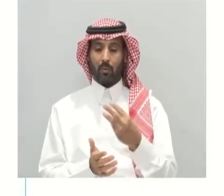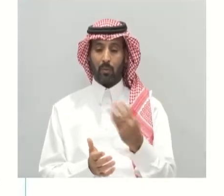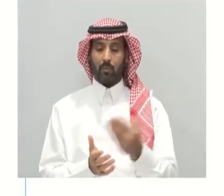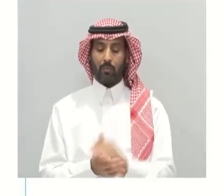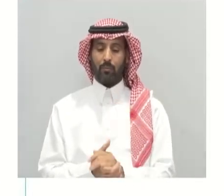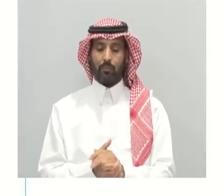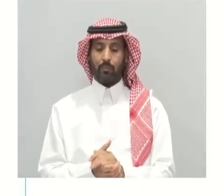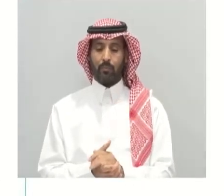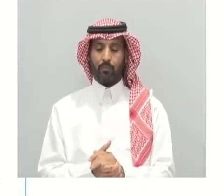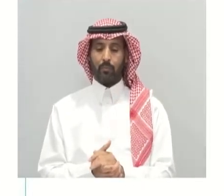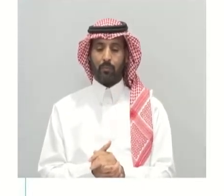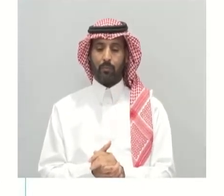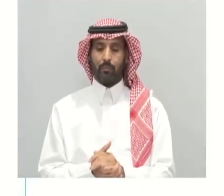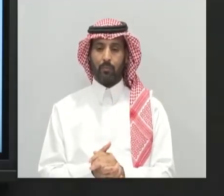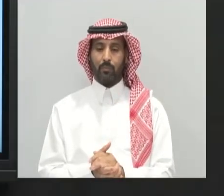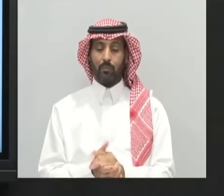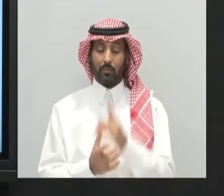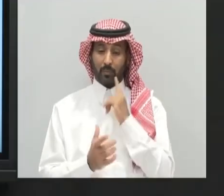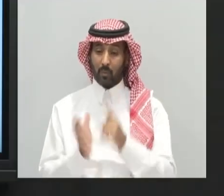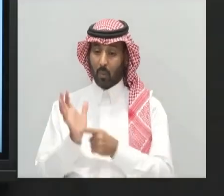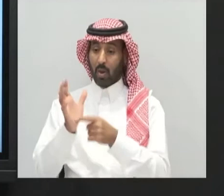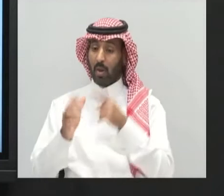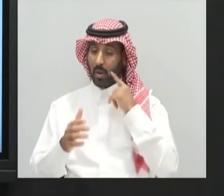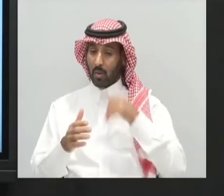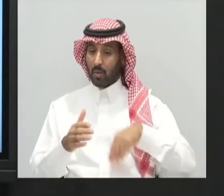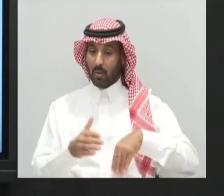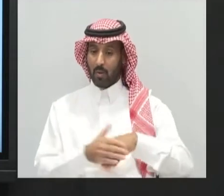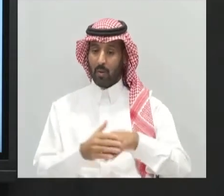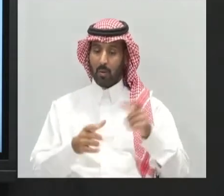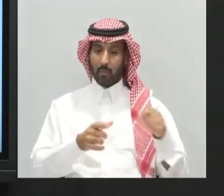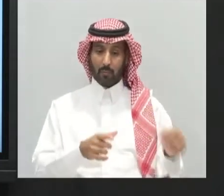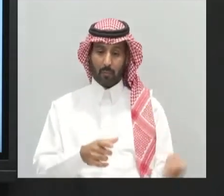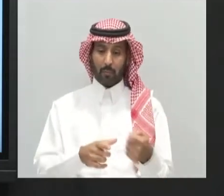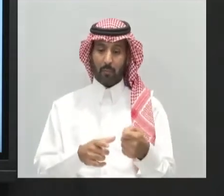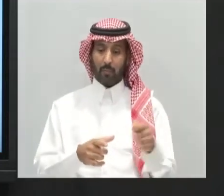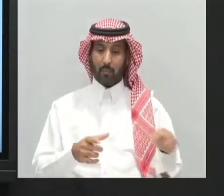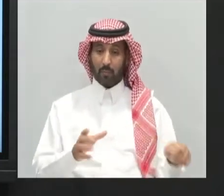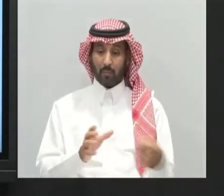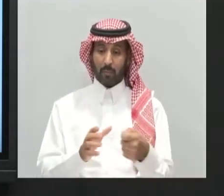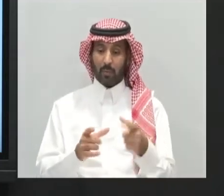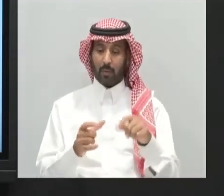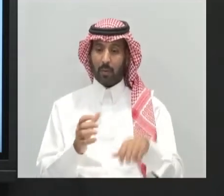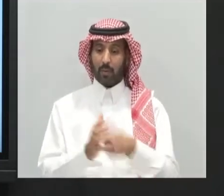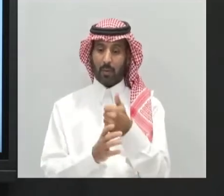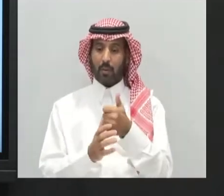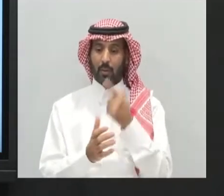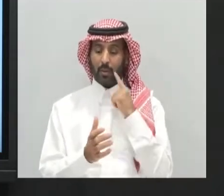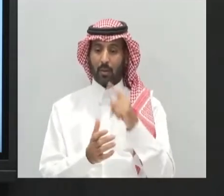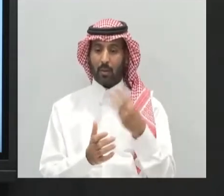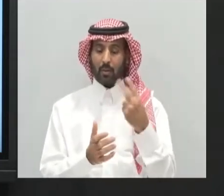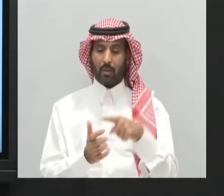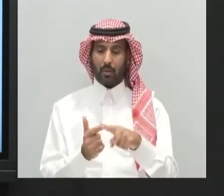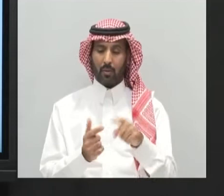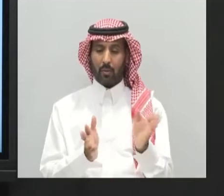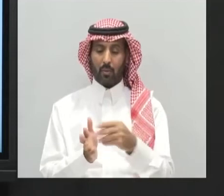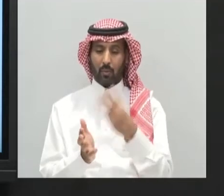21-3. So winning a game is, of course, as we said, something good. And this is one